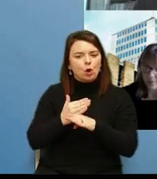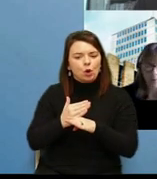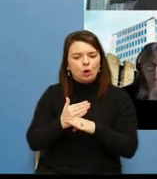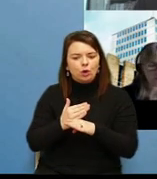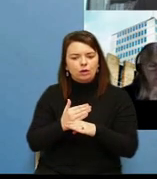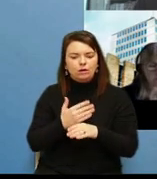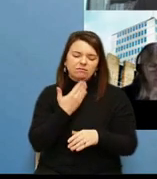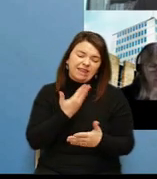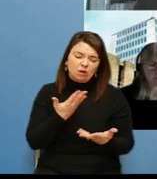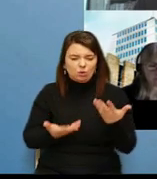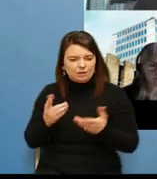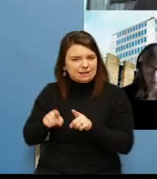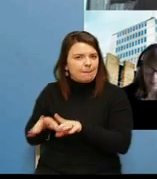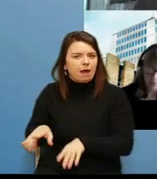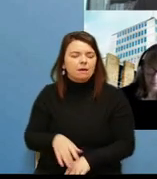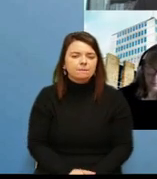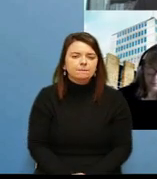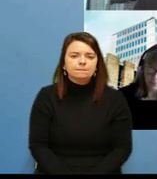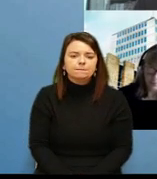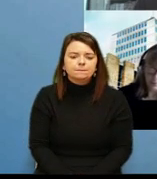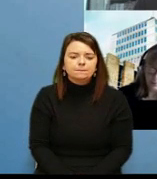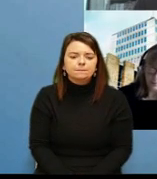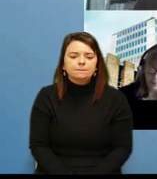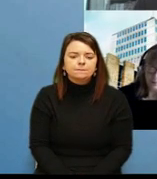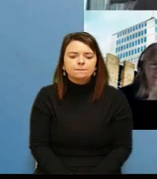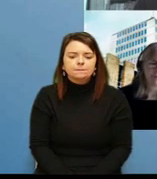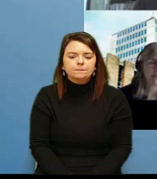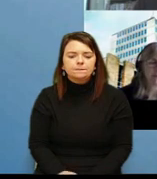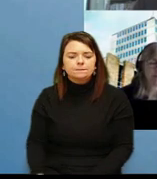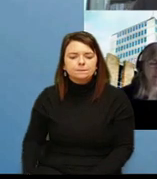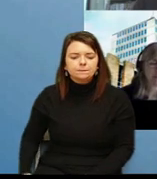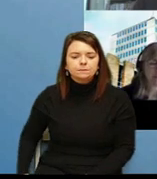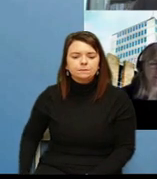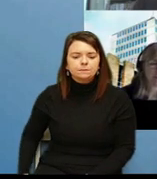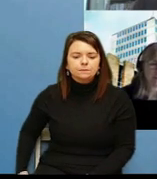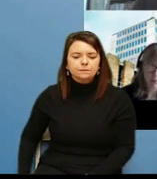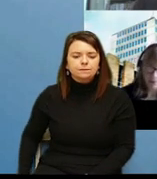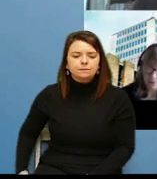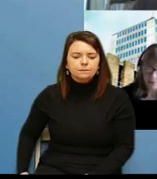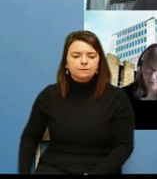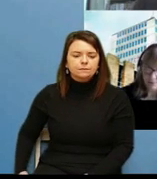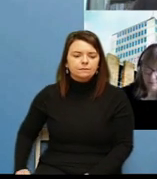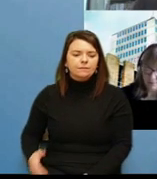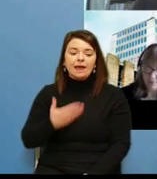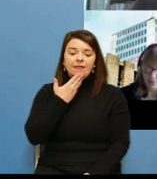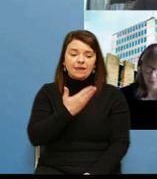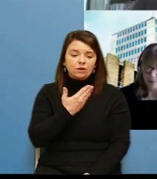health inequalities work. Thank you. Thanks, Sadie. Bill?